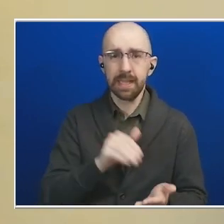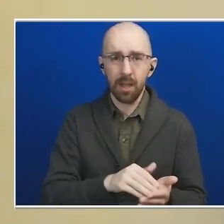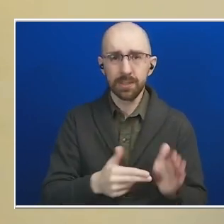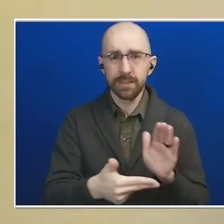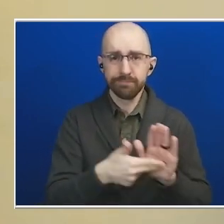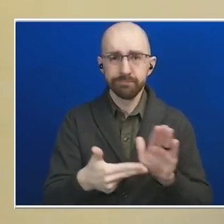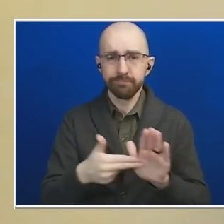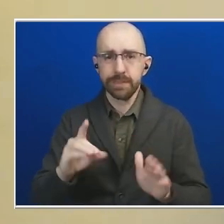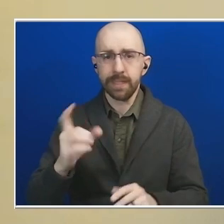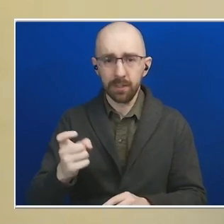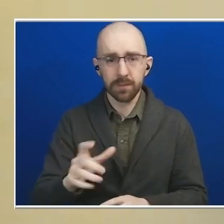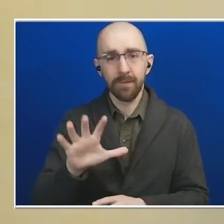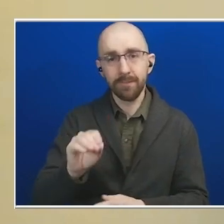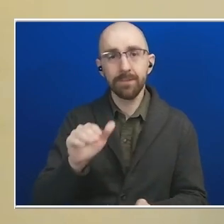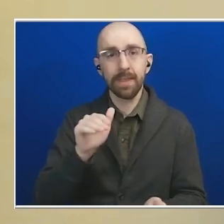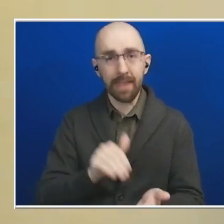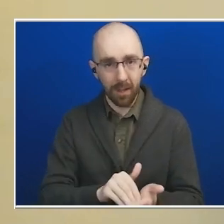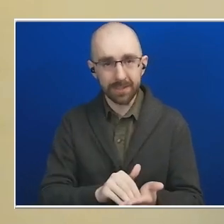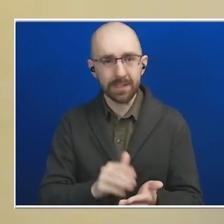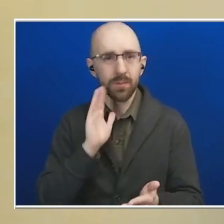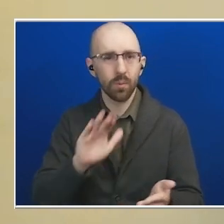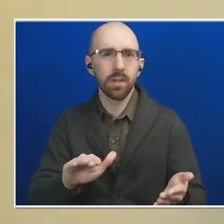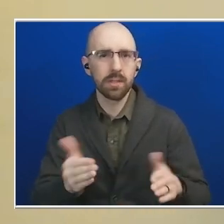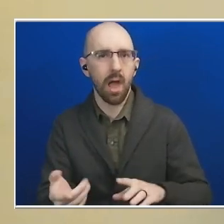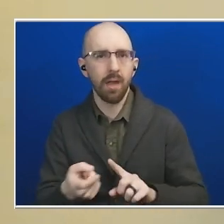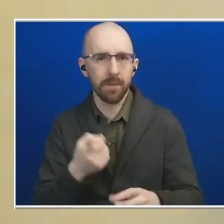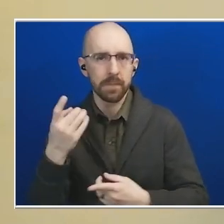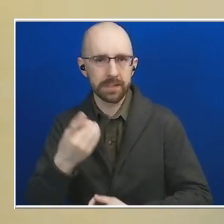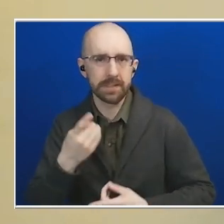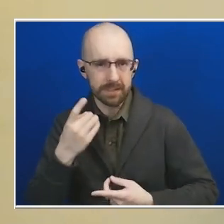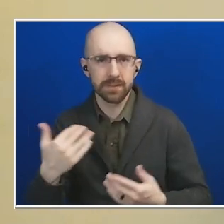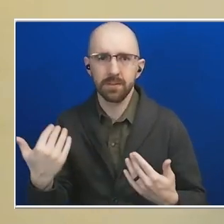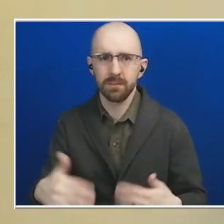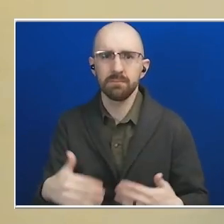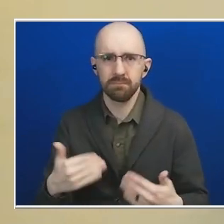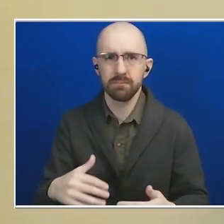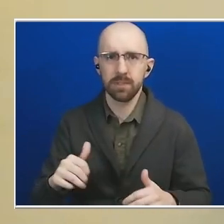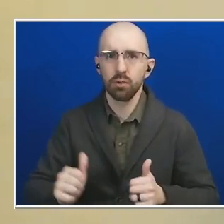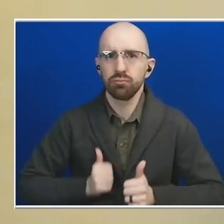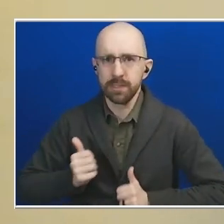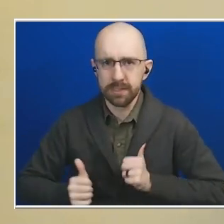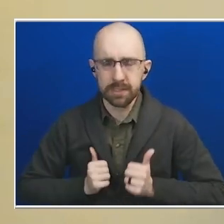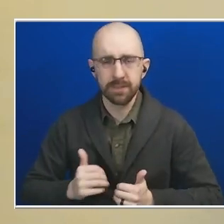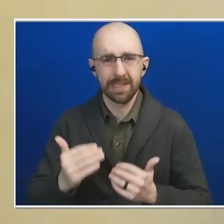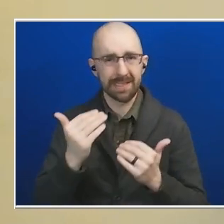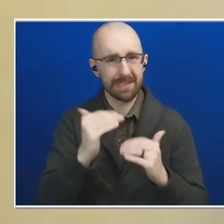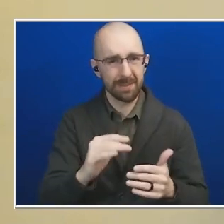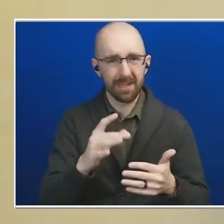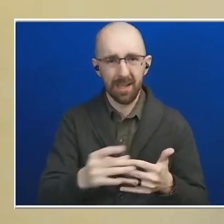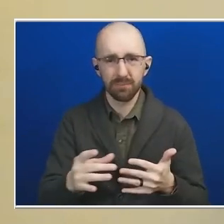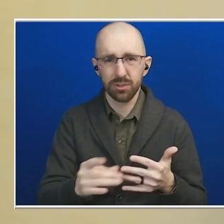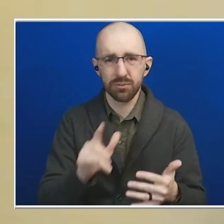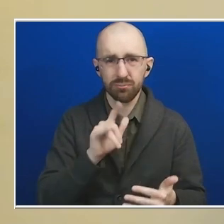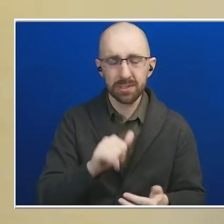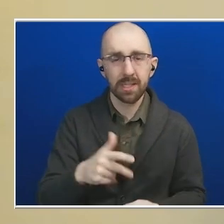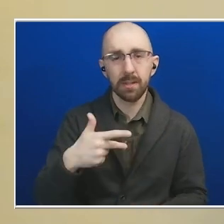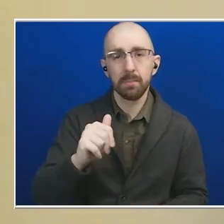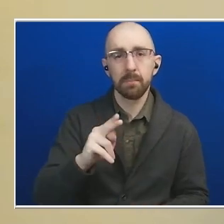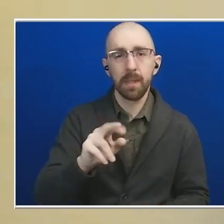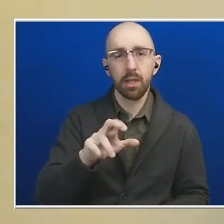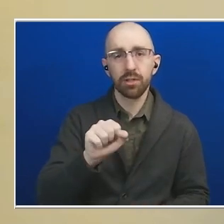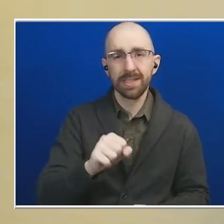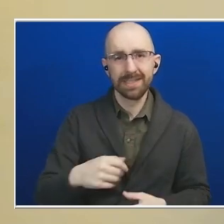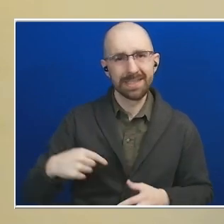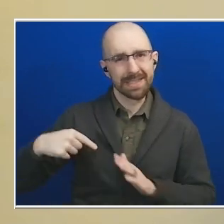50,000 cases pass away from the disease. So a very aggressive cancer with some limited options. The pancreas is a really deep organ in